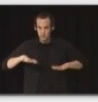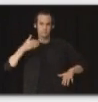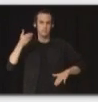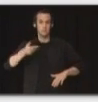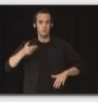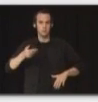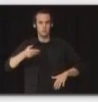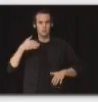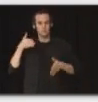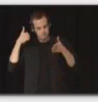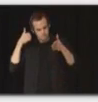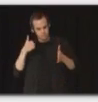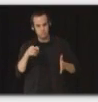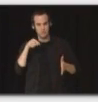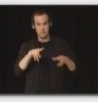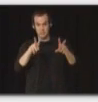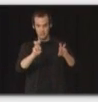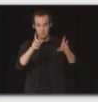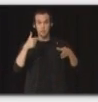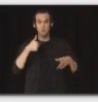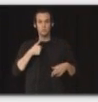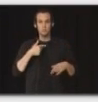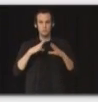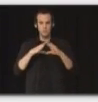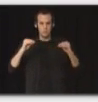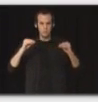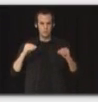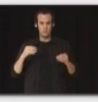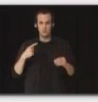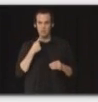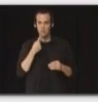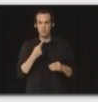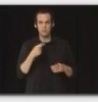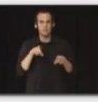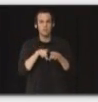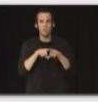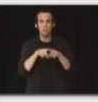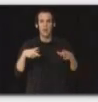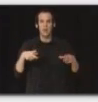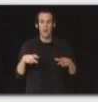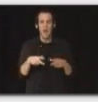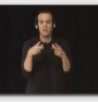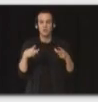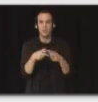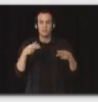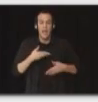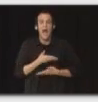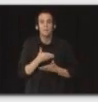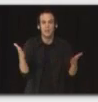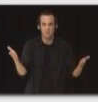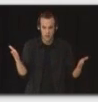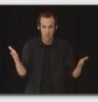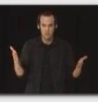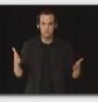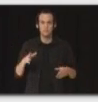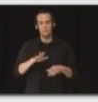biomedical school is also very important. So it's cross-cutting. Our university has this motto, being open